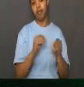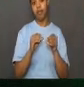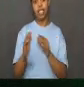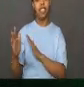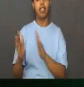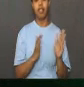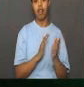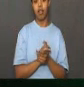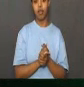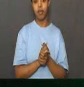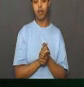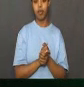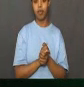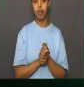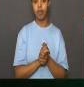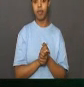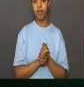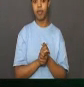Students, let's get ready.